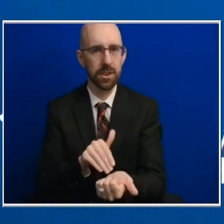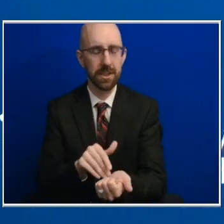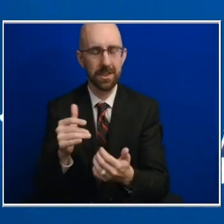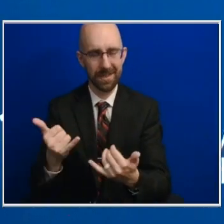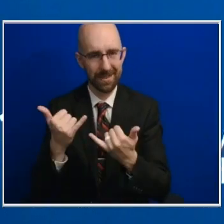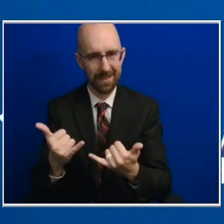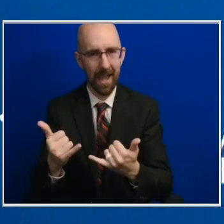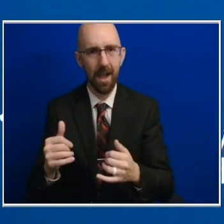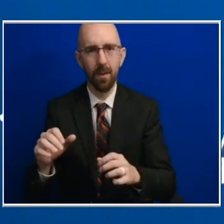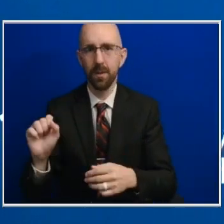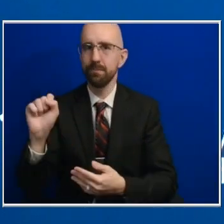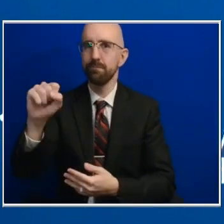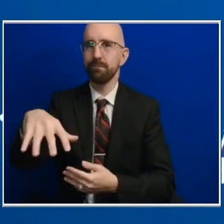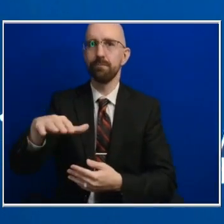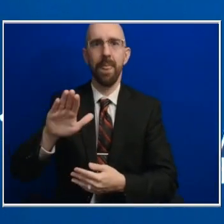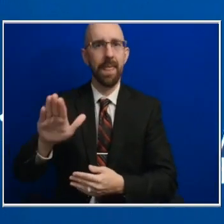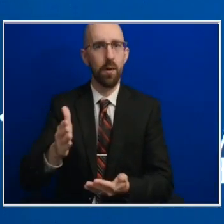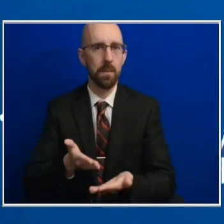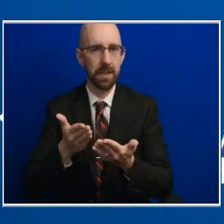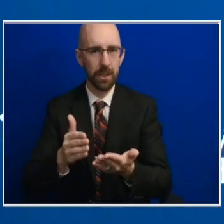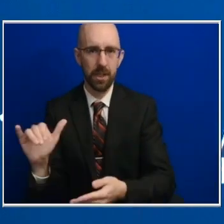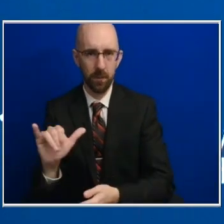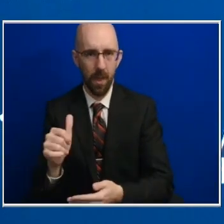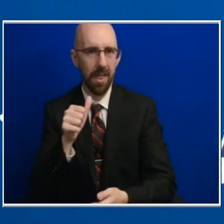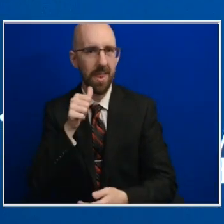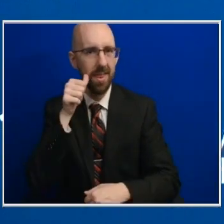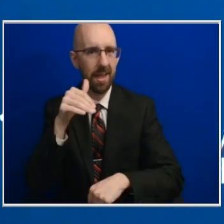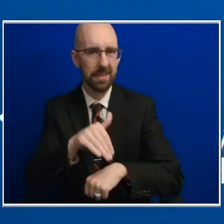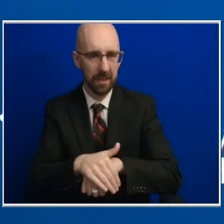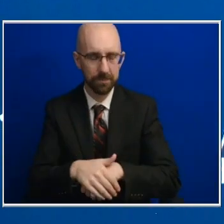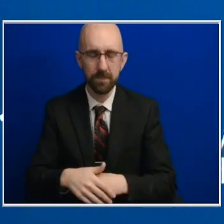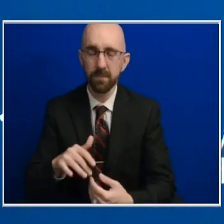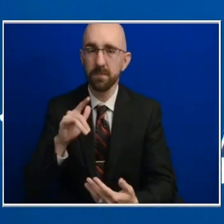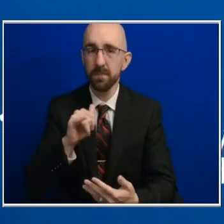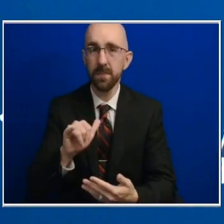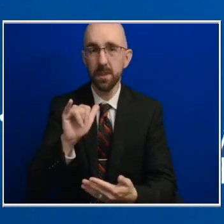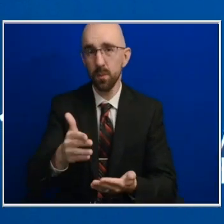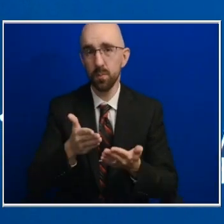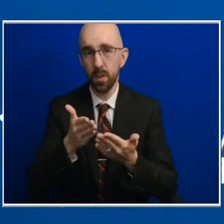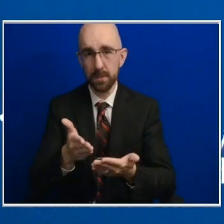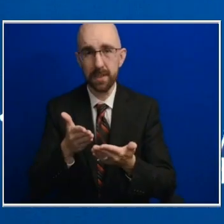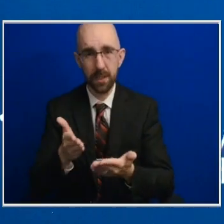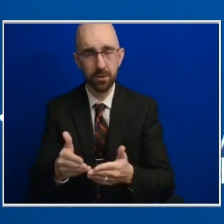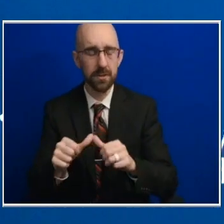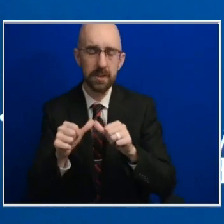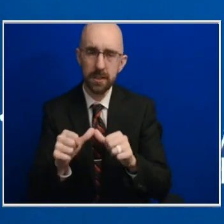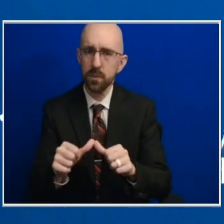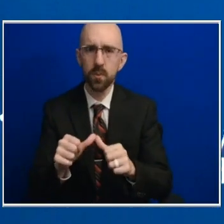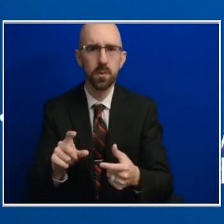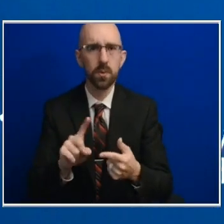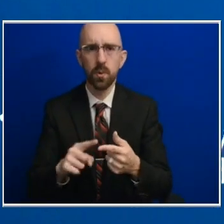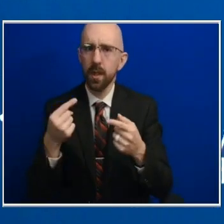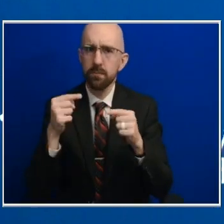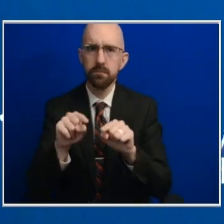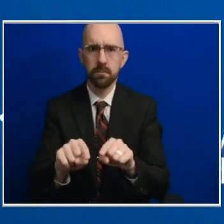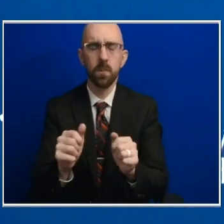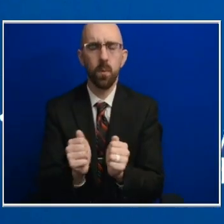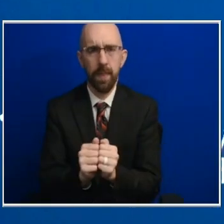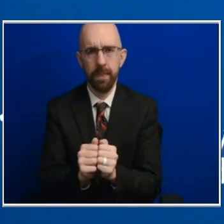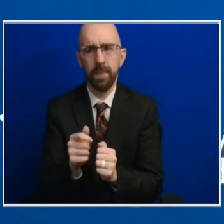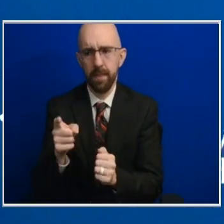their recommendations as well last night. And really, those recommendations continue to be in line with the